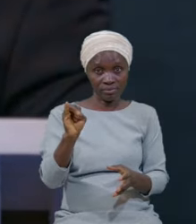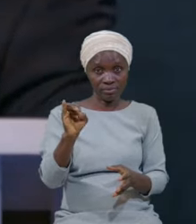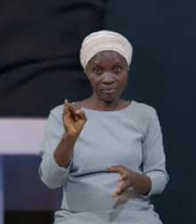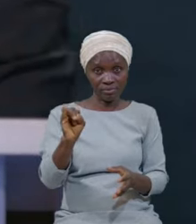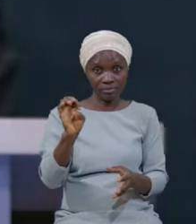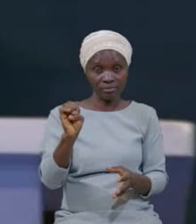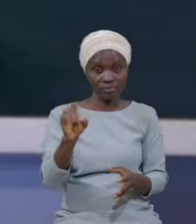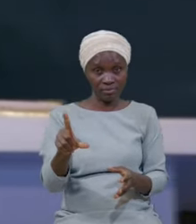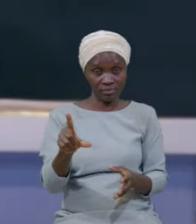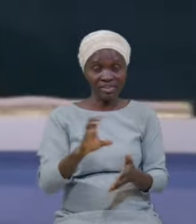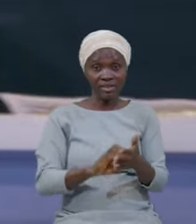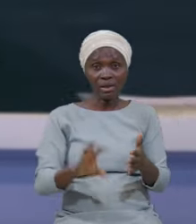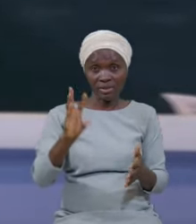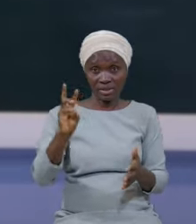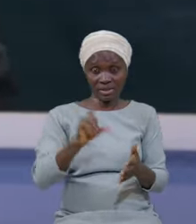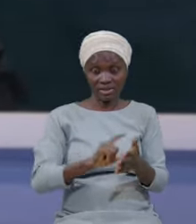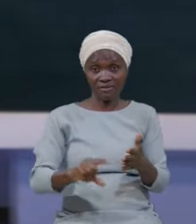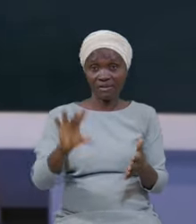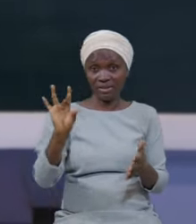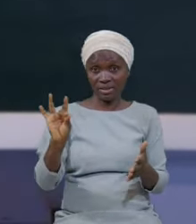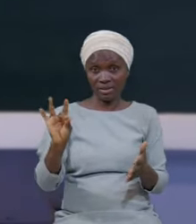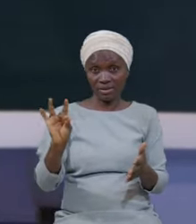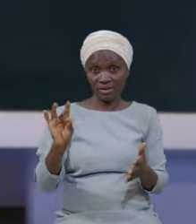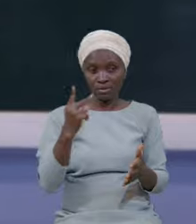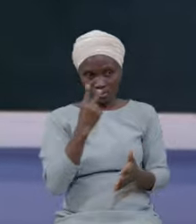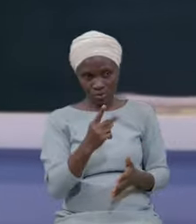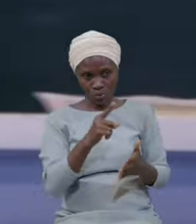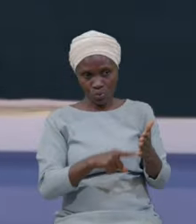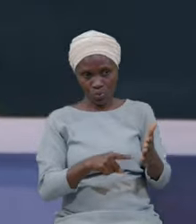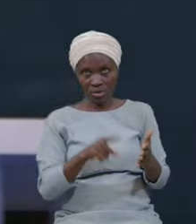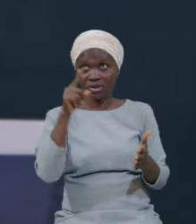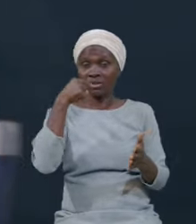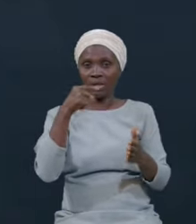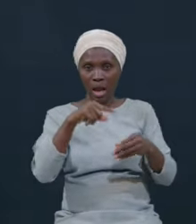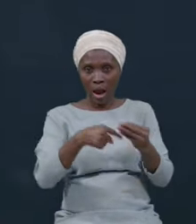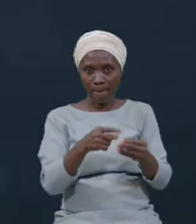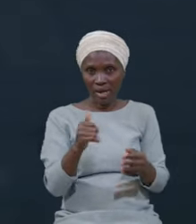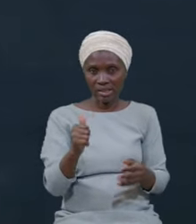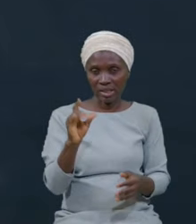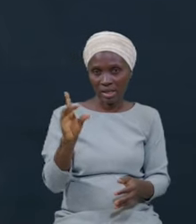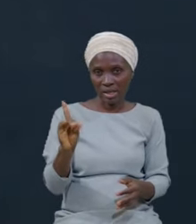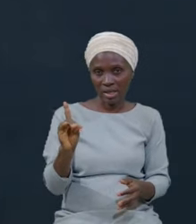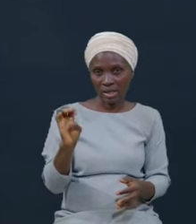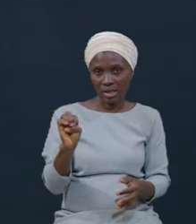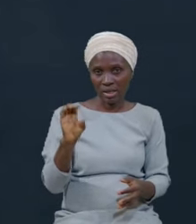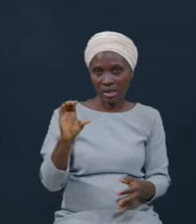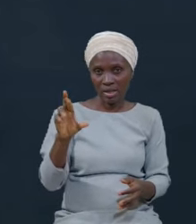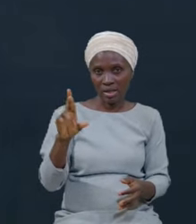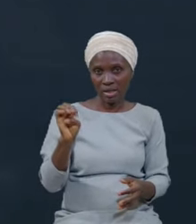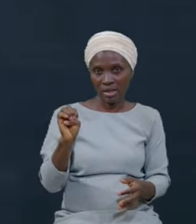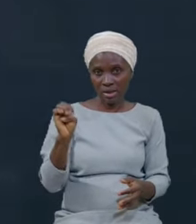8, look at what they said about a decree. The decree of the Medes and the Persians. It says, now,